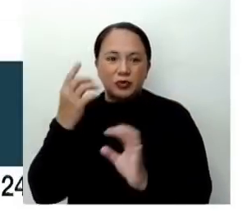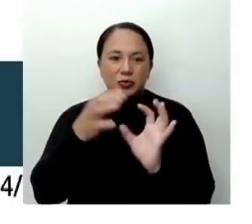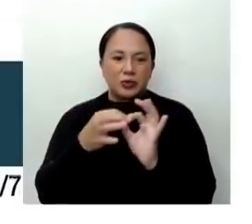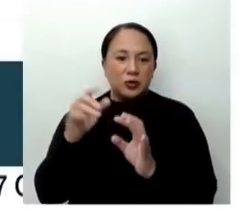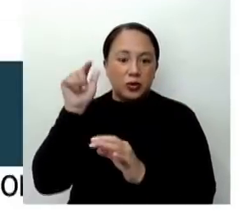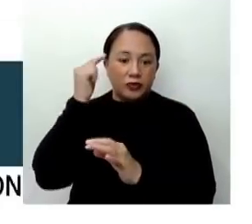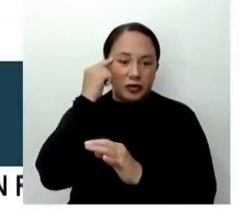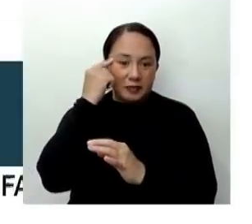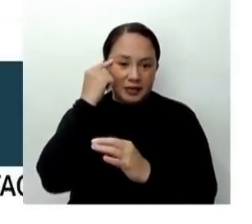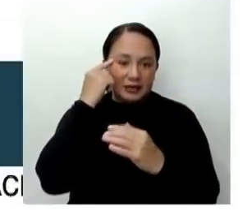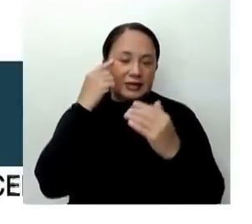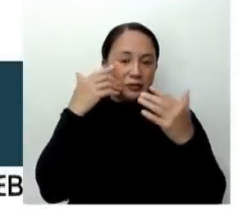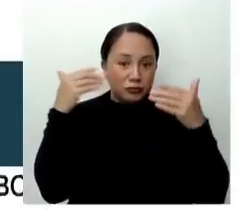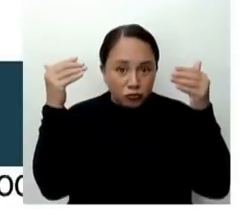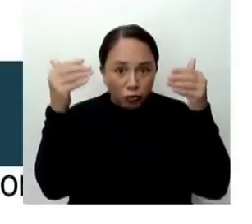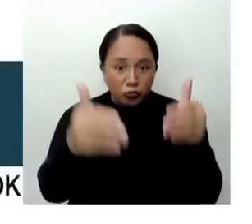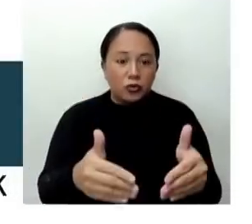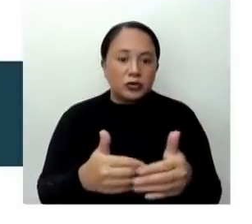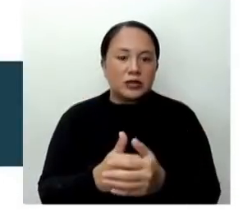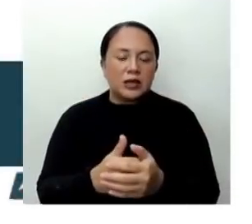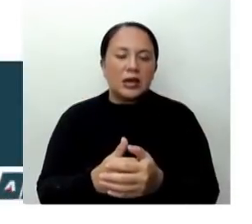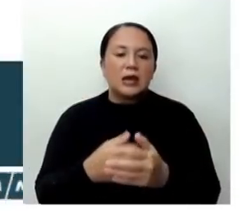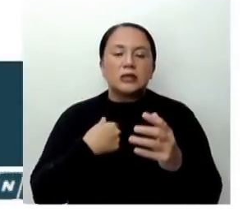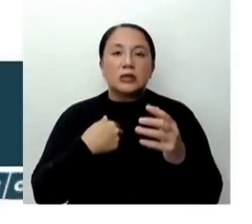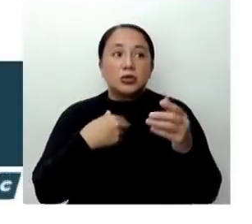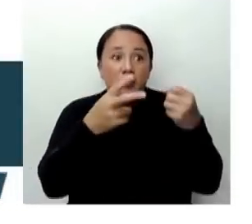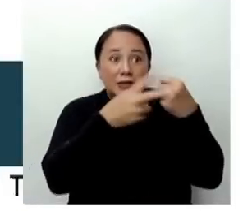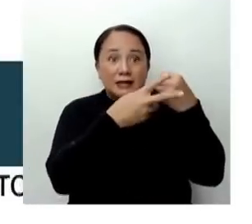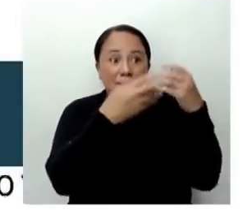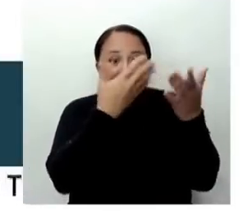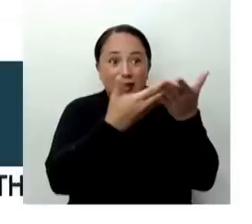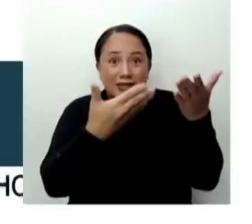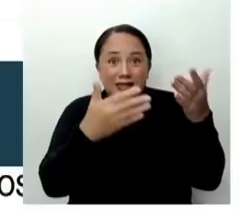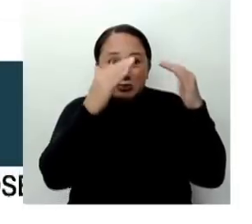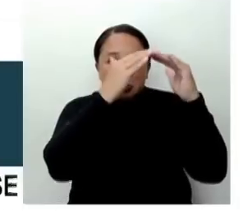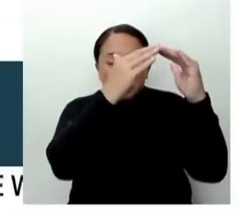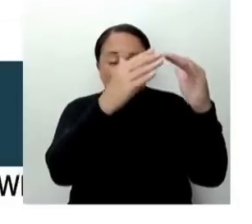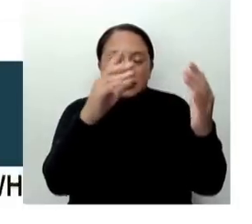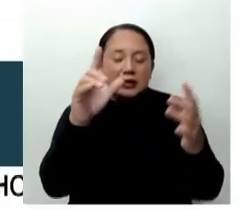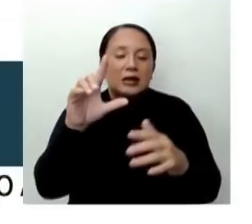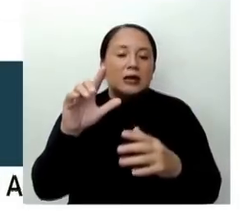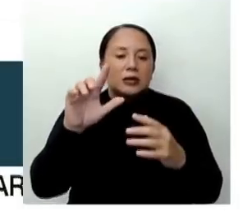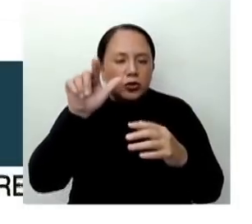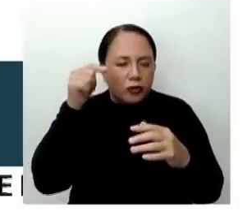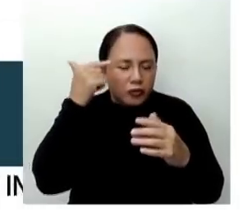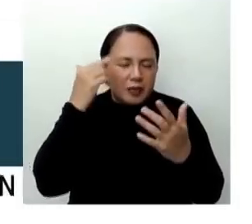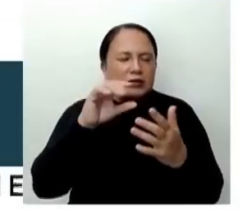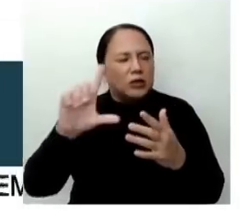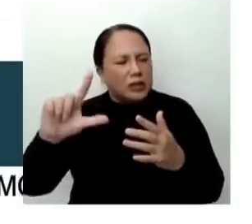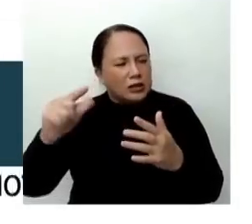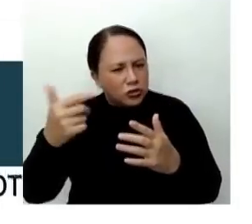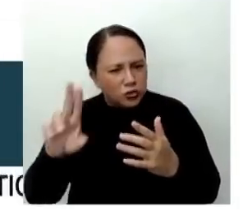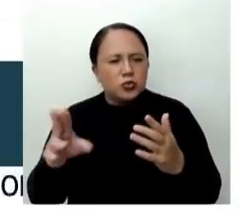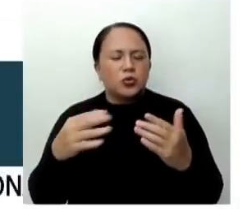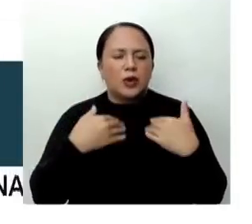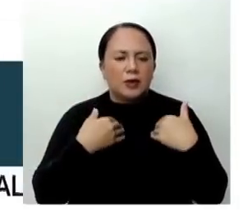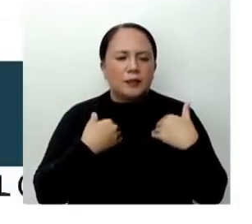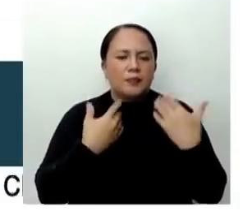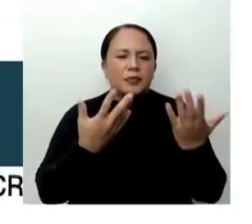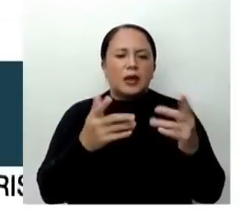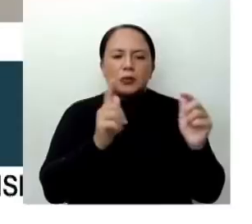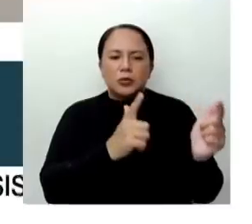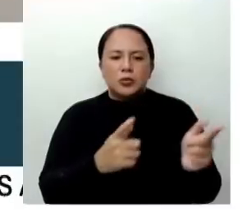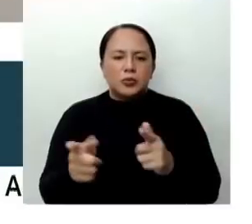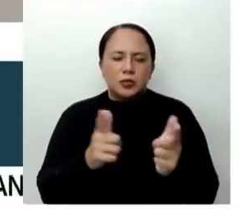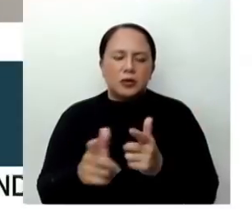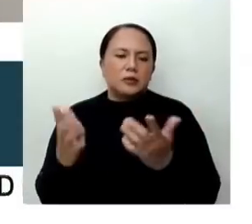government-driven. Warehouses of the national government and the local government put together in a series of networks for logistics management.